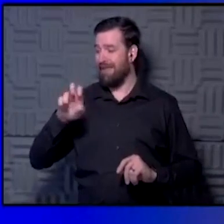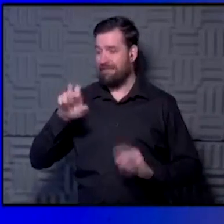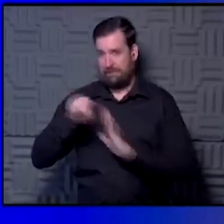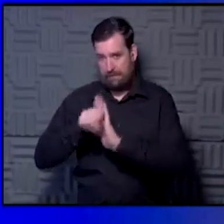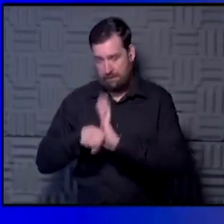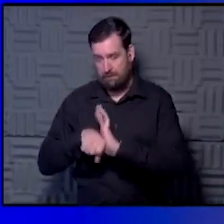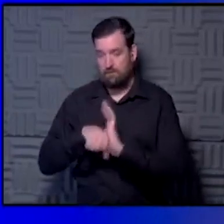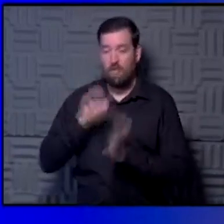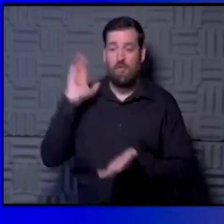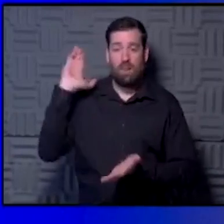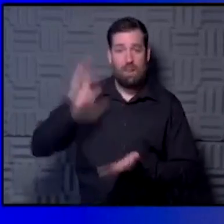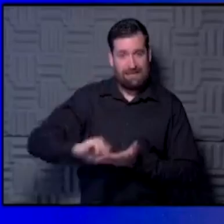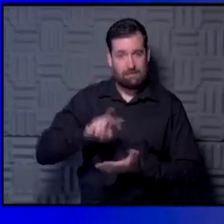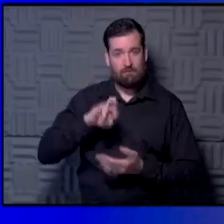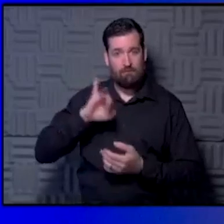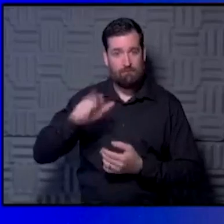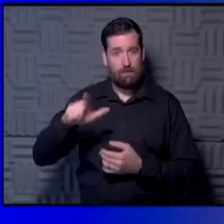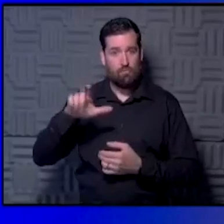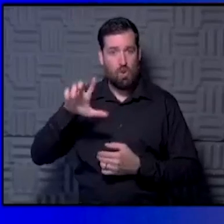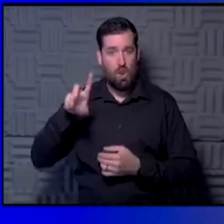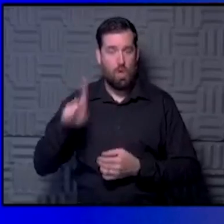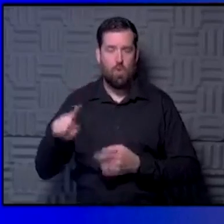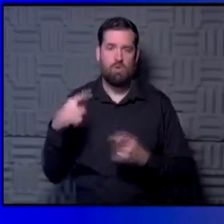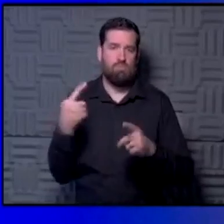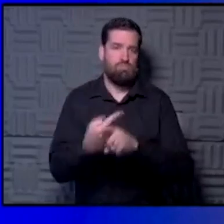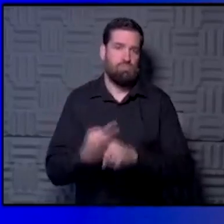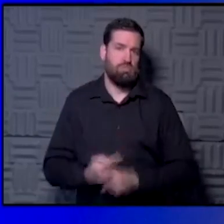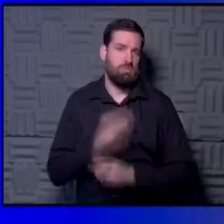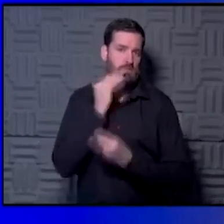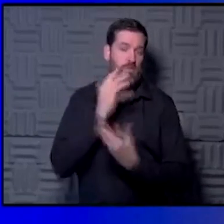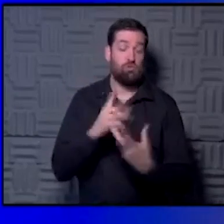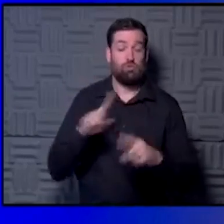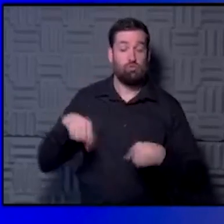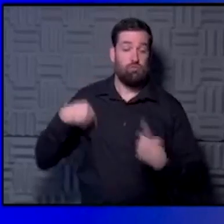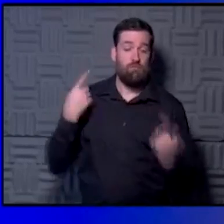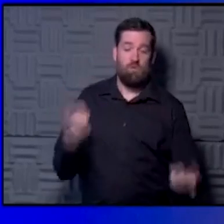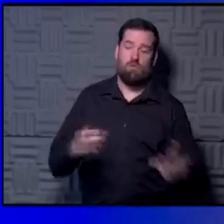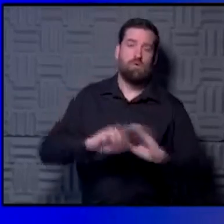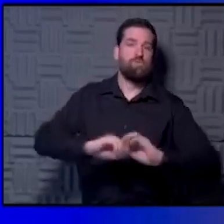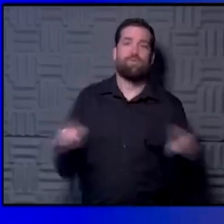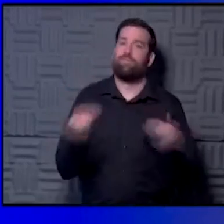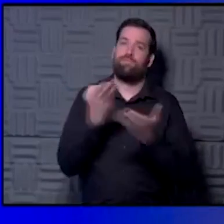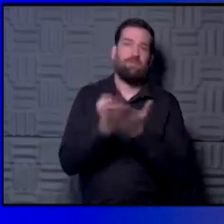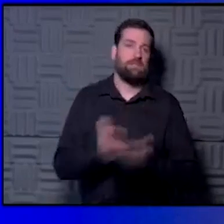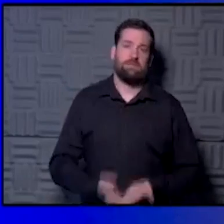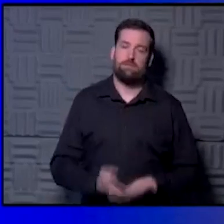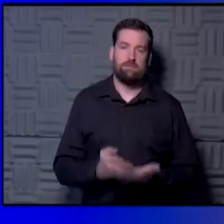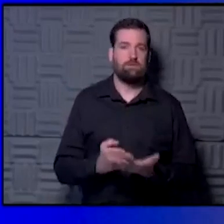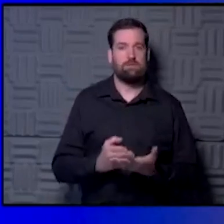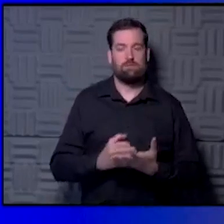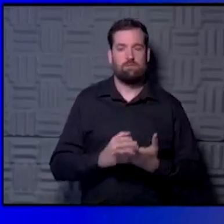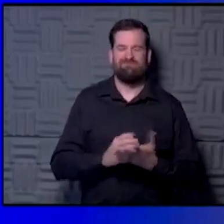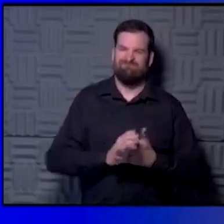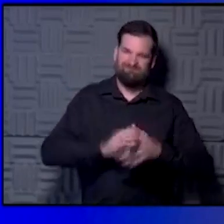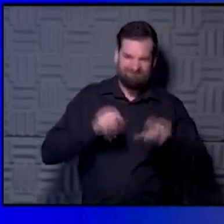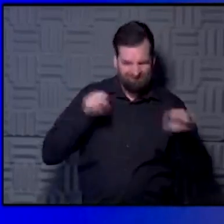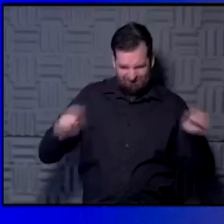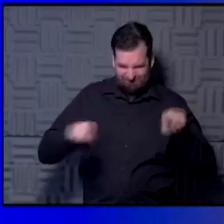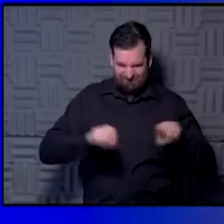have less viral load, there are a lot of conflicting things out there. But so far right now, there is no evidence that there is any clinically